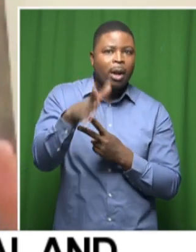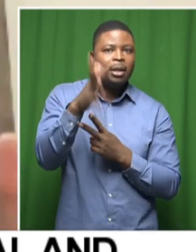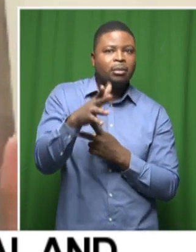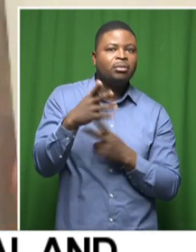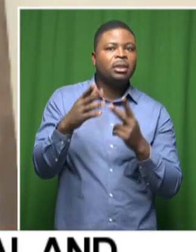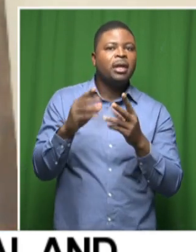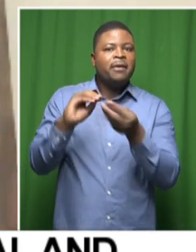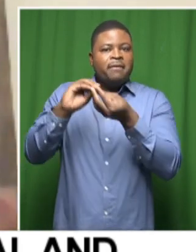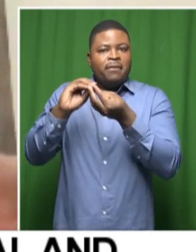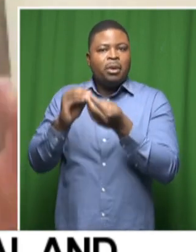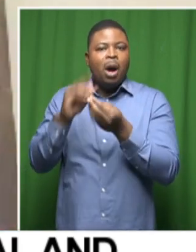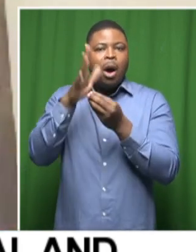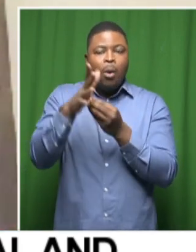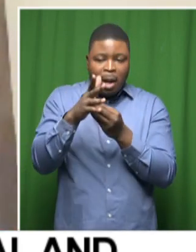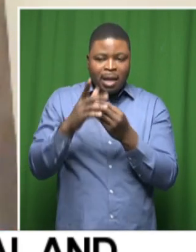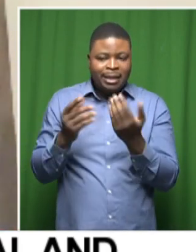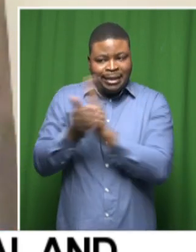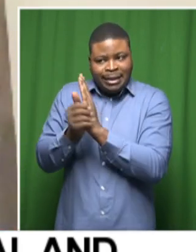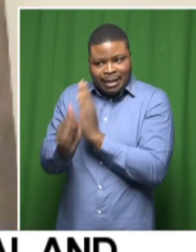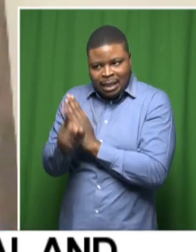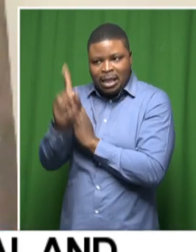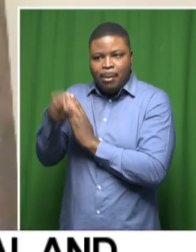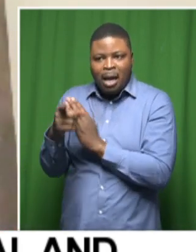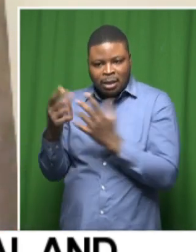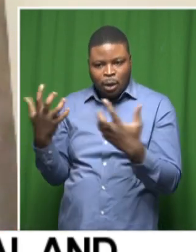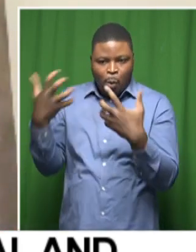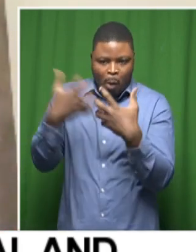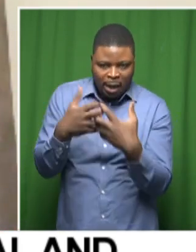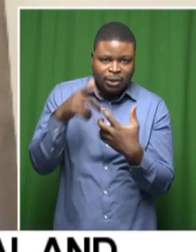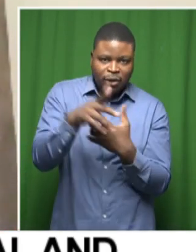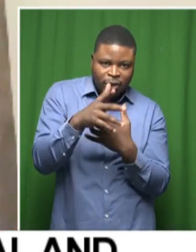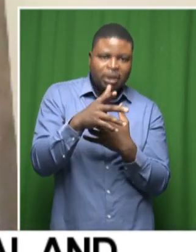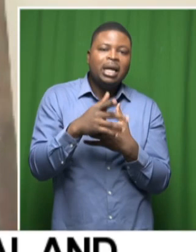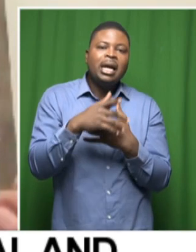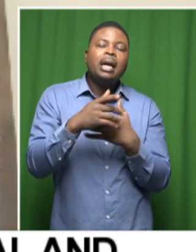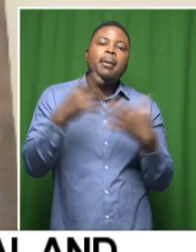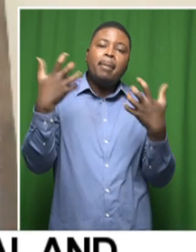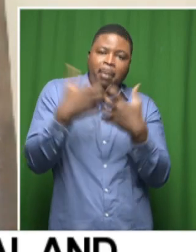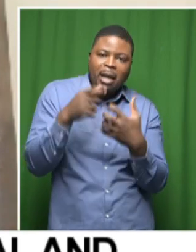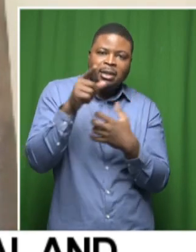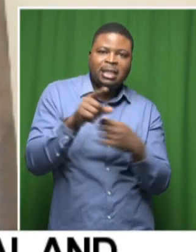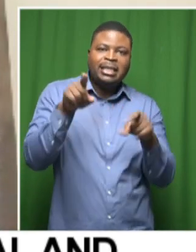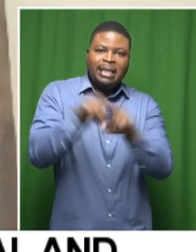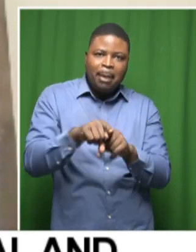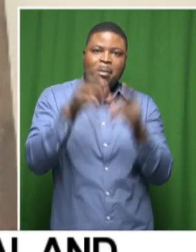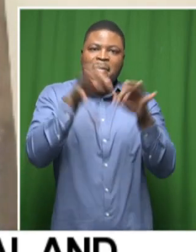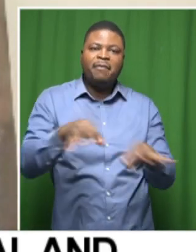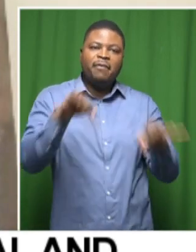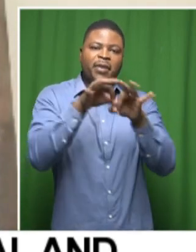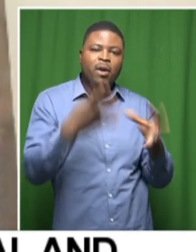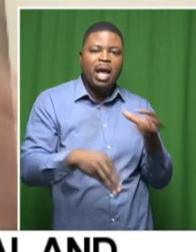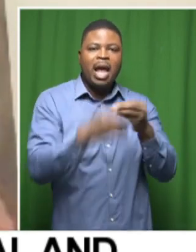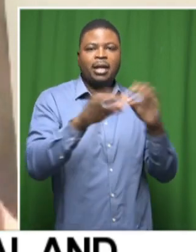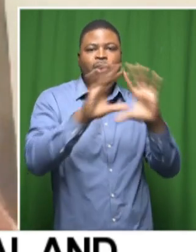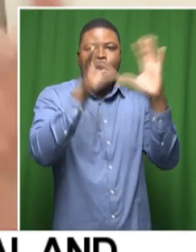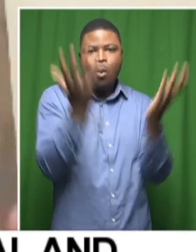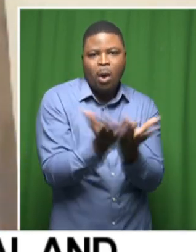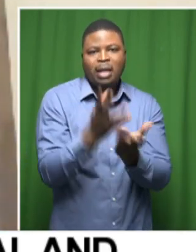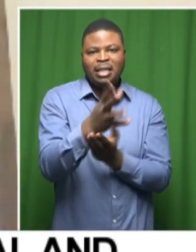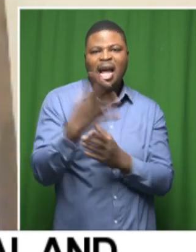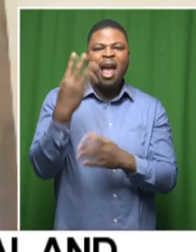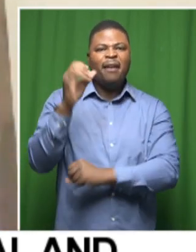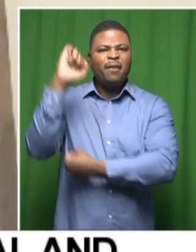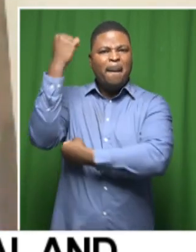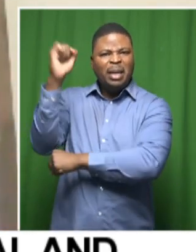in some instances with Korea, they had the mineral resources through which to do it, right? So the production of some of the technology, they were able to because